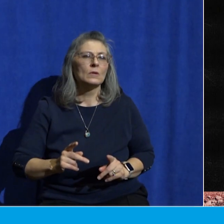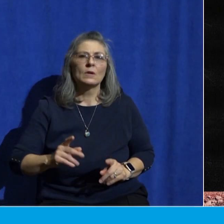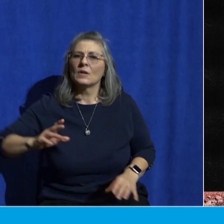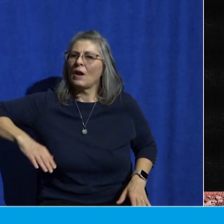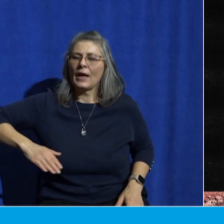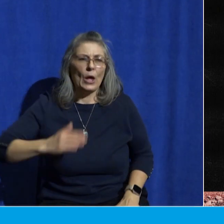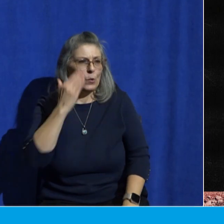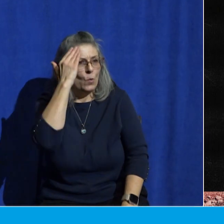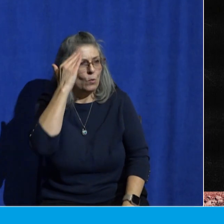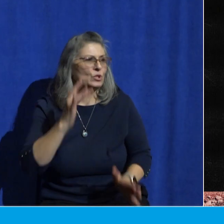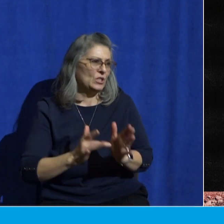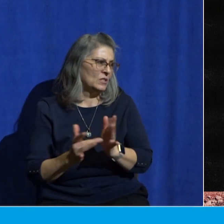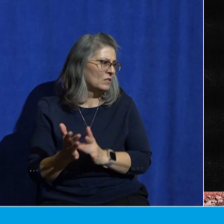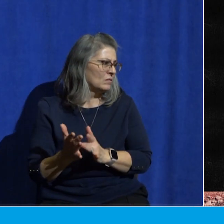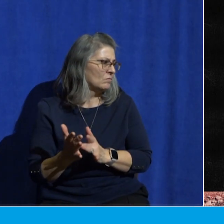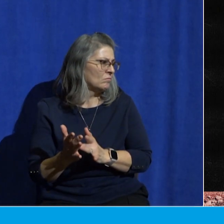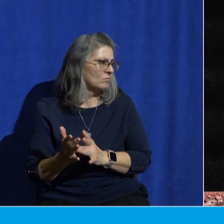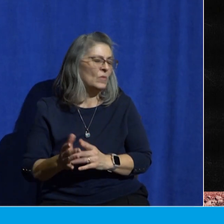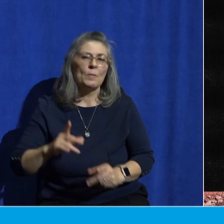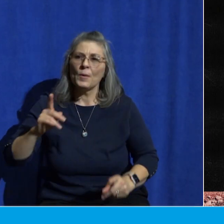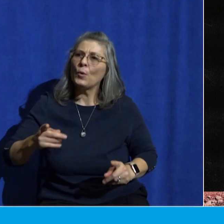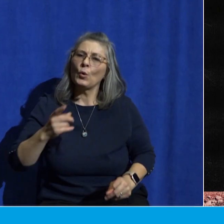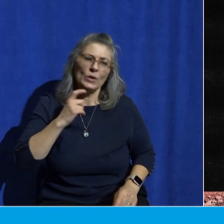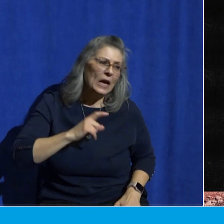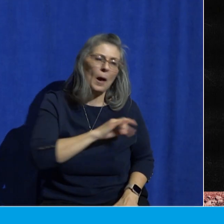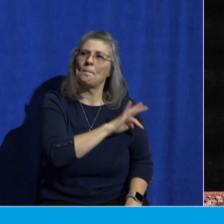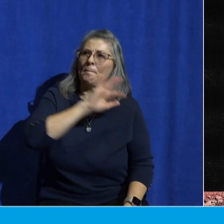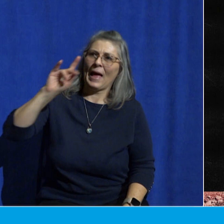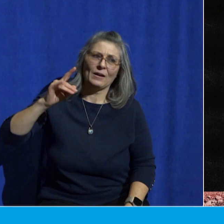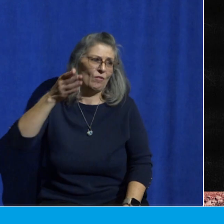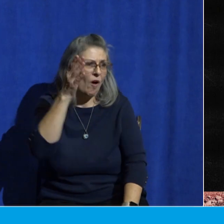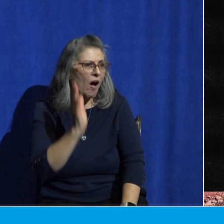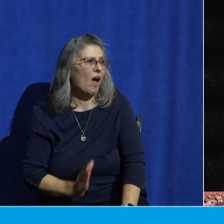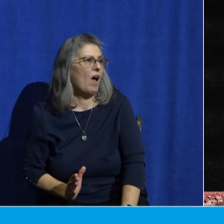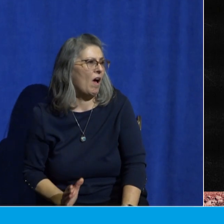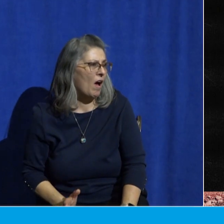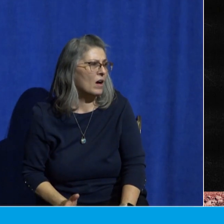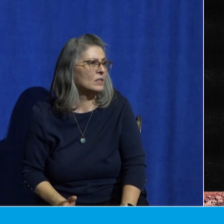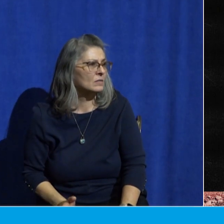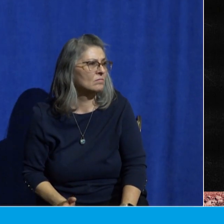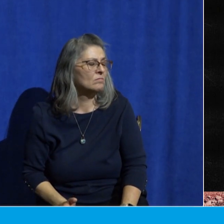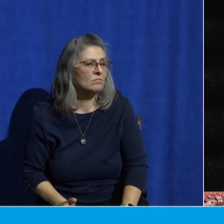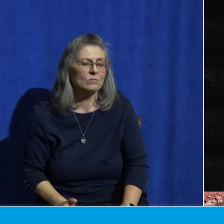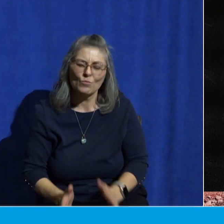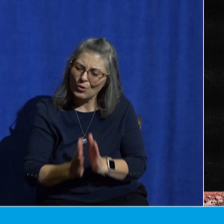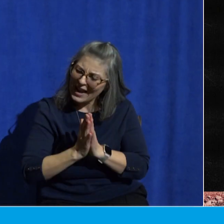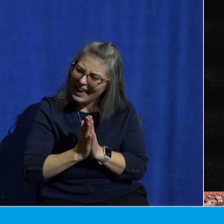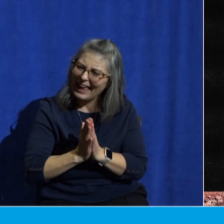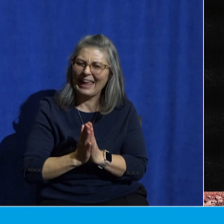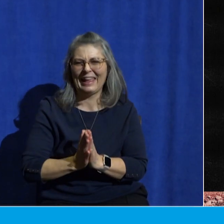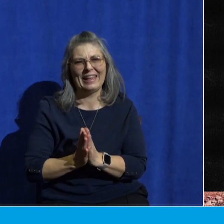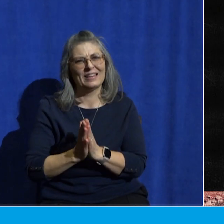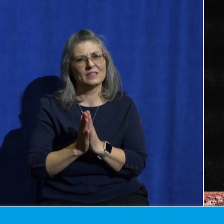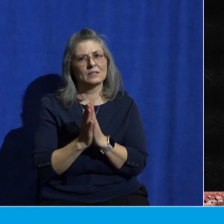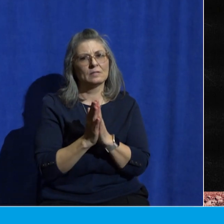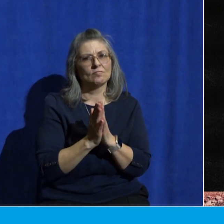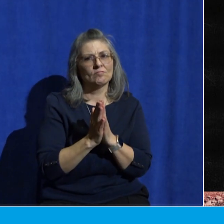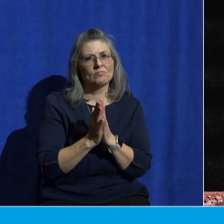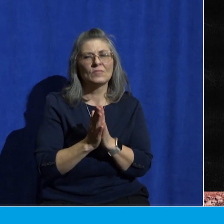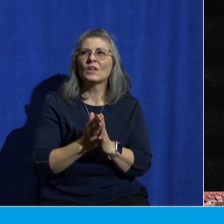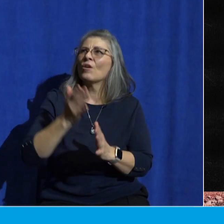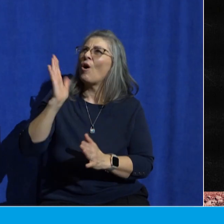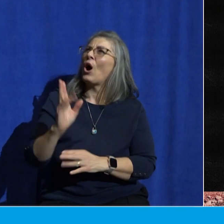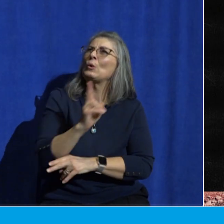Jesus. So go for it. Let's just spend a few moments right now coming out of this word, praying that God would use